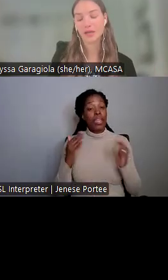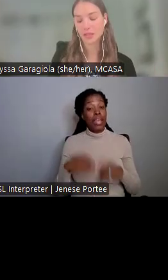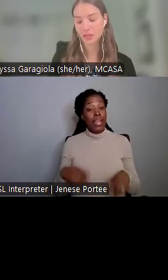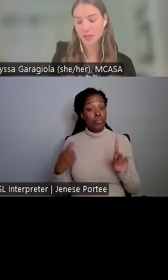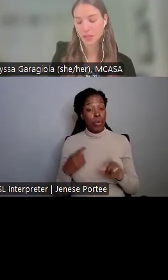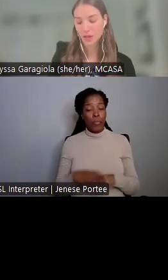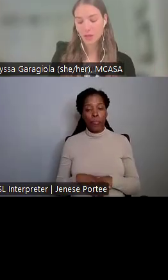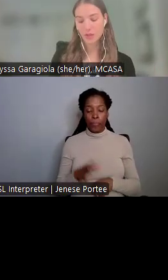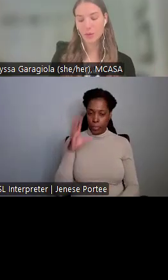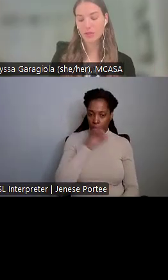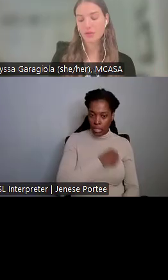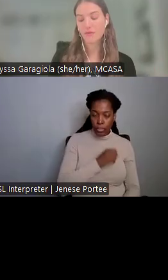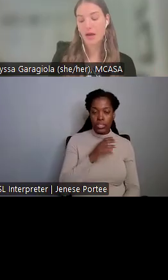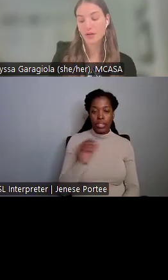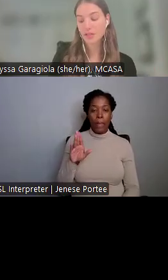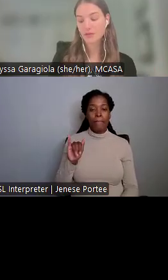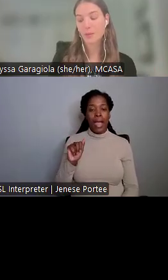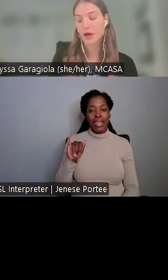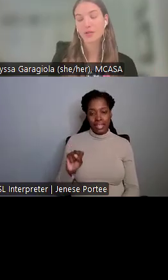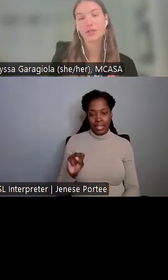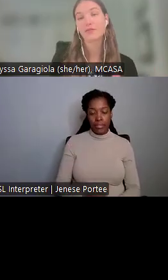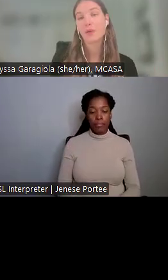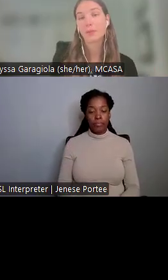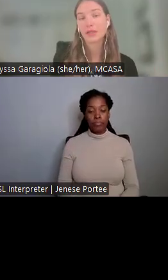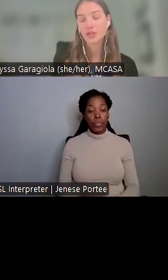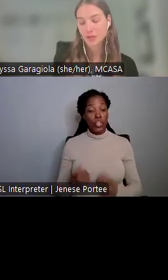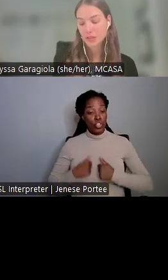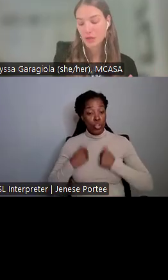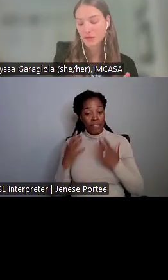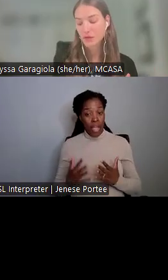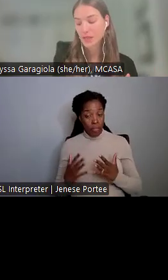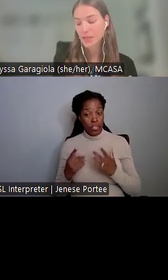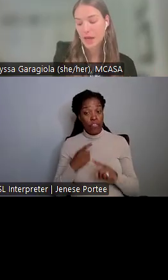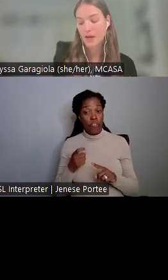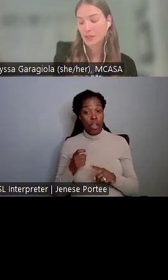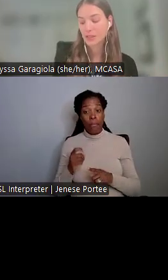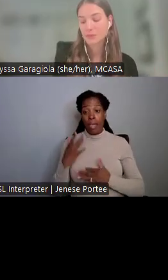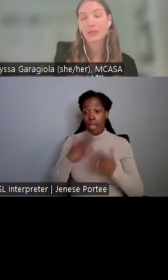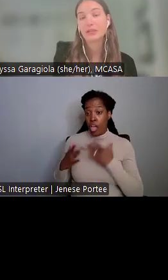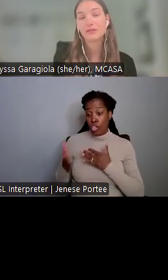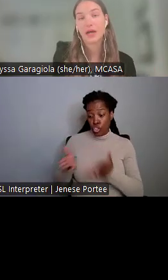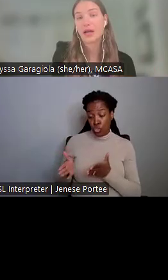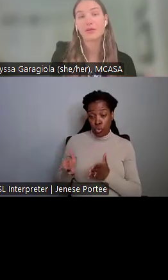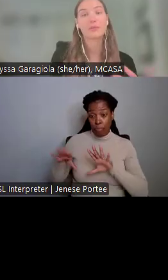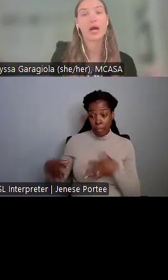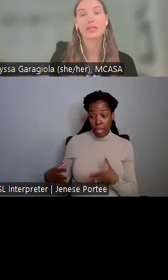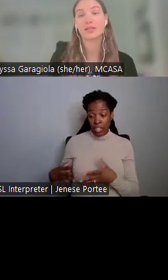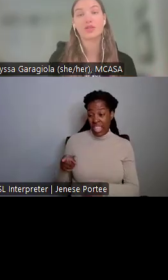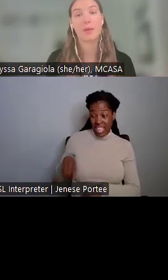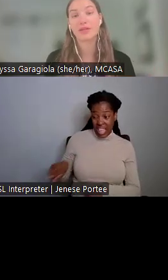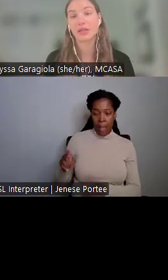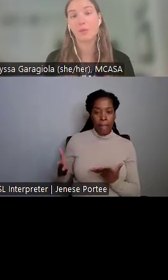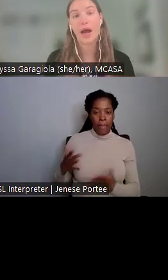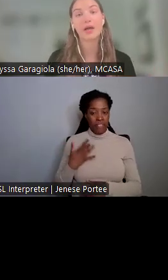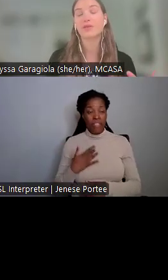and biases. So, survivors from underserved populations may feel like advocates believe that everyone